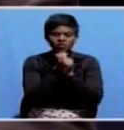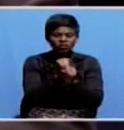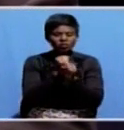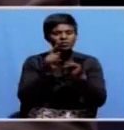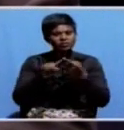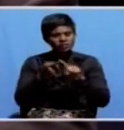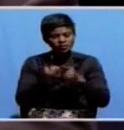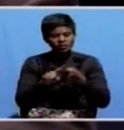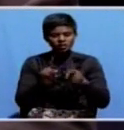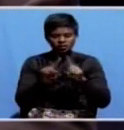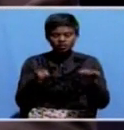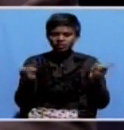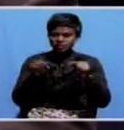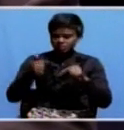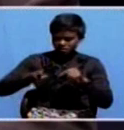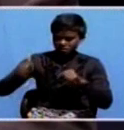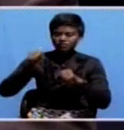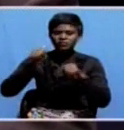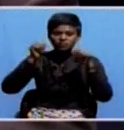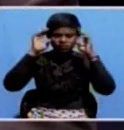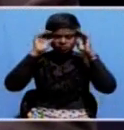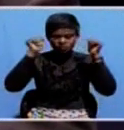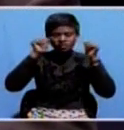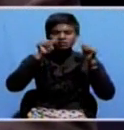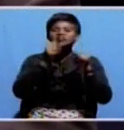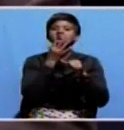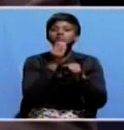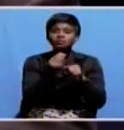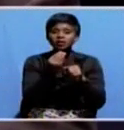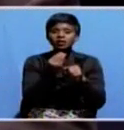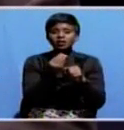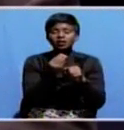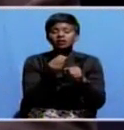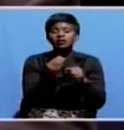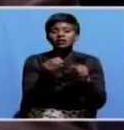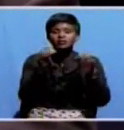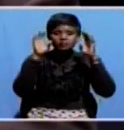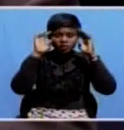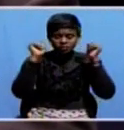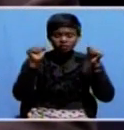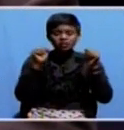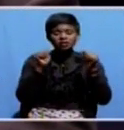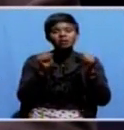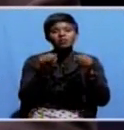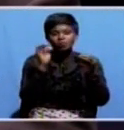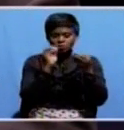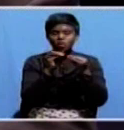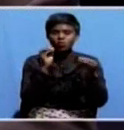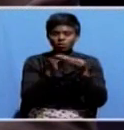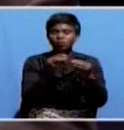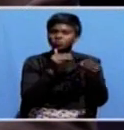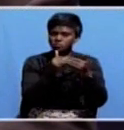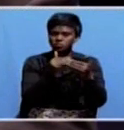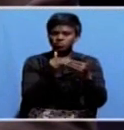when he became president, he became very, very busy. And it was rare to meet. I wanted